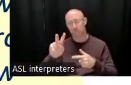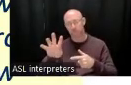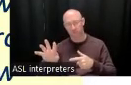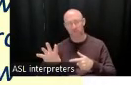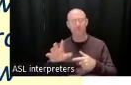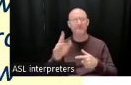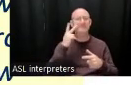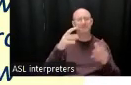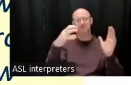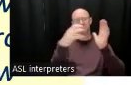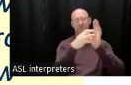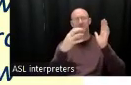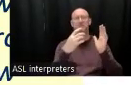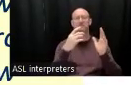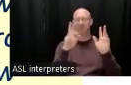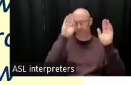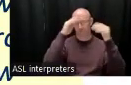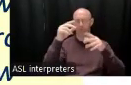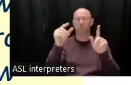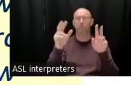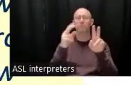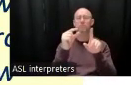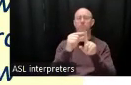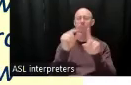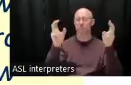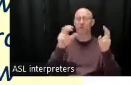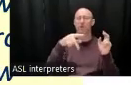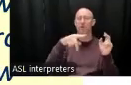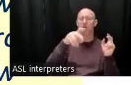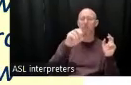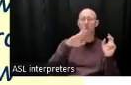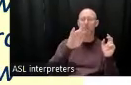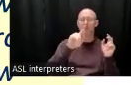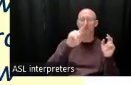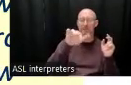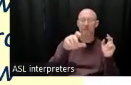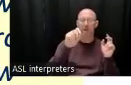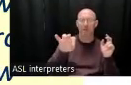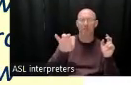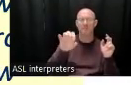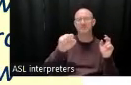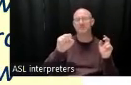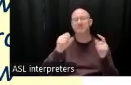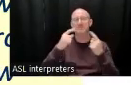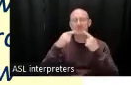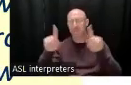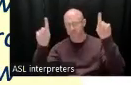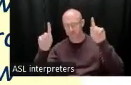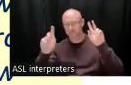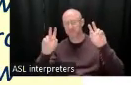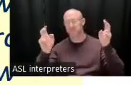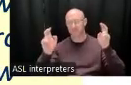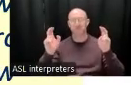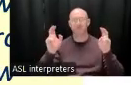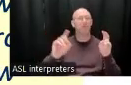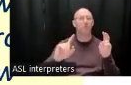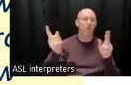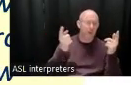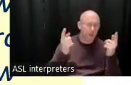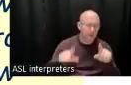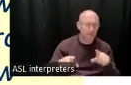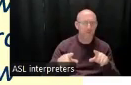focus on is probability of success. So you're supposed to describe how the scientific environment where your project will happen